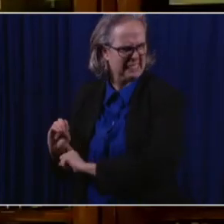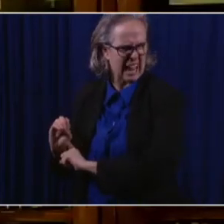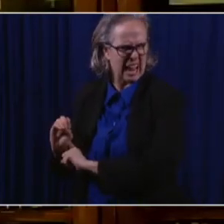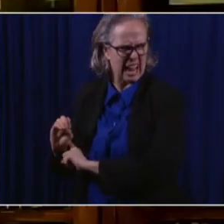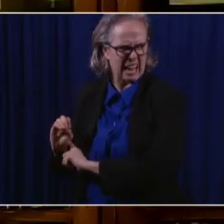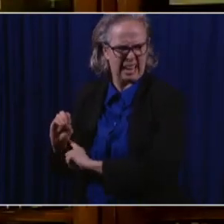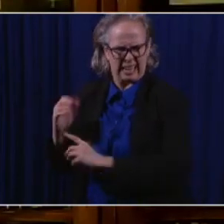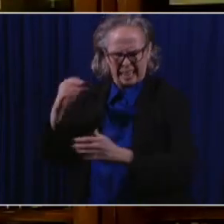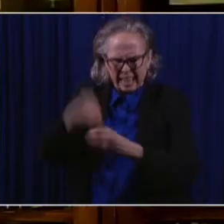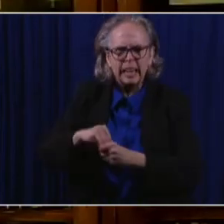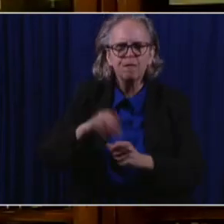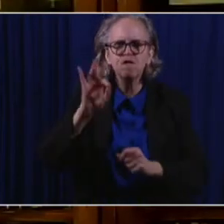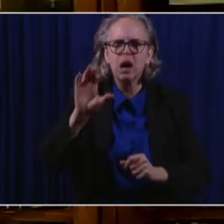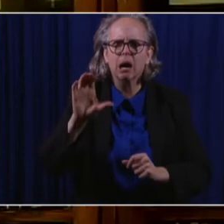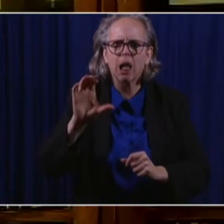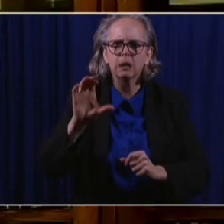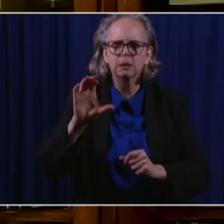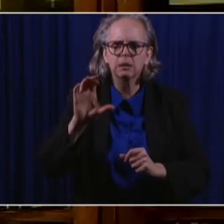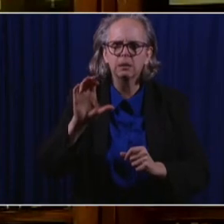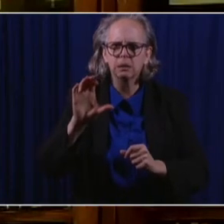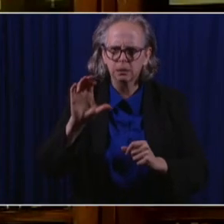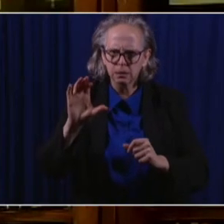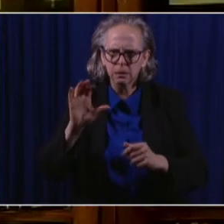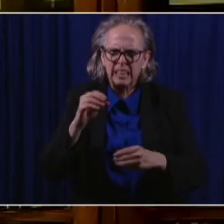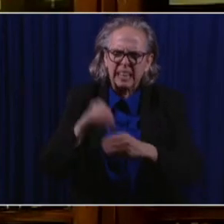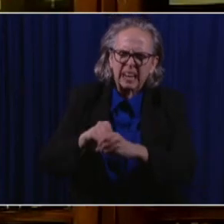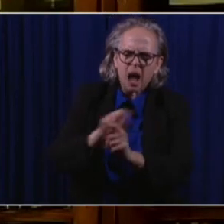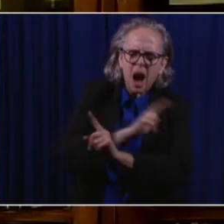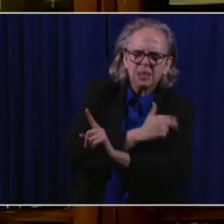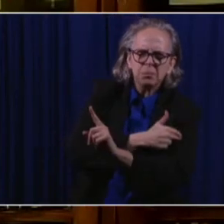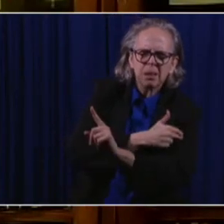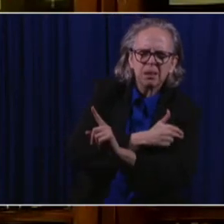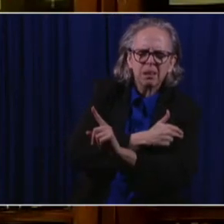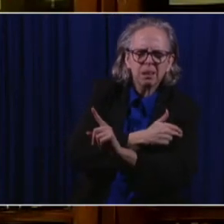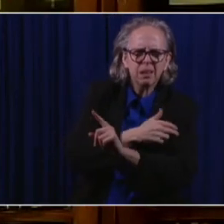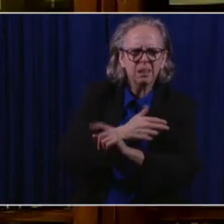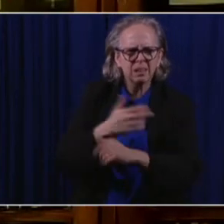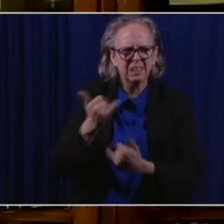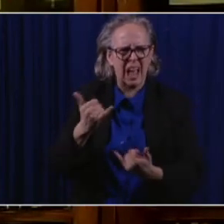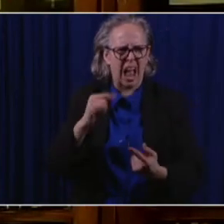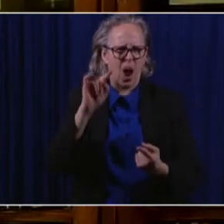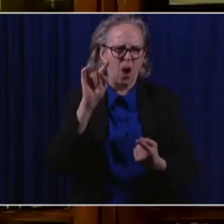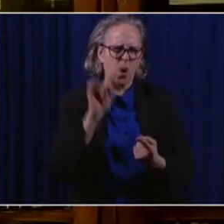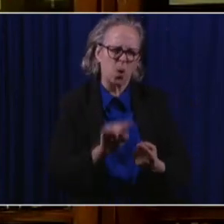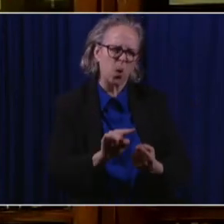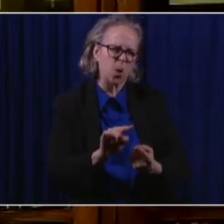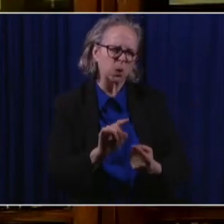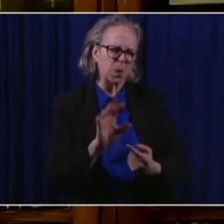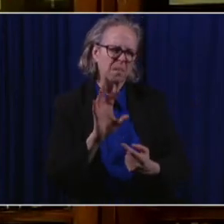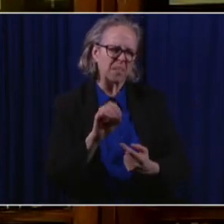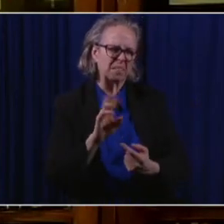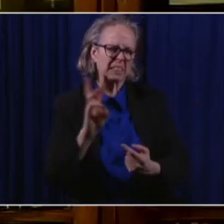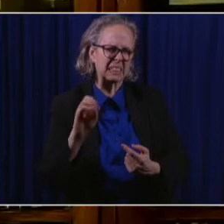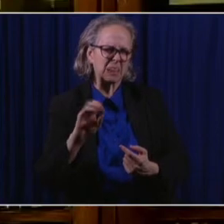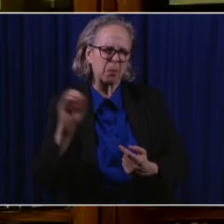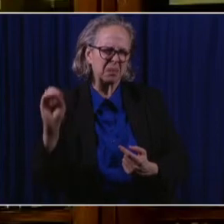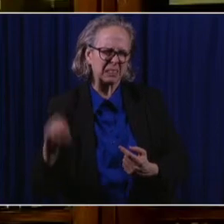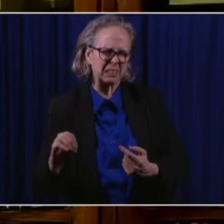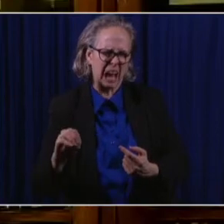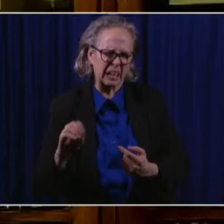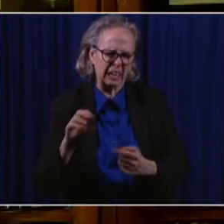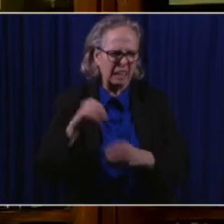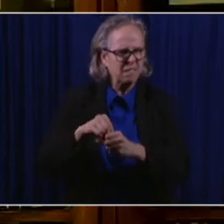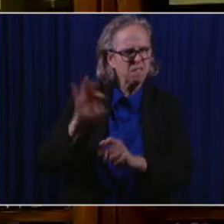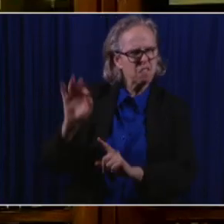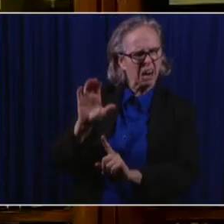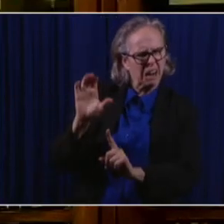For the past month to 2 months, that's been running closer to 50 to 60%. So the patients are distributed much more broadly. Now, the good news is those hospitals